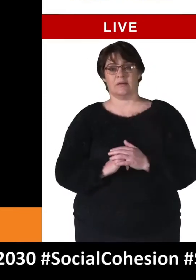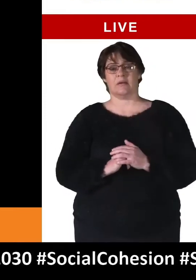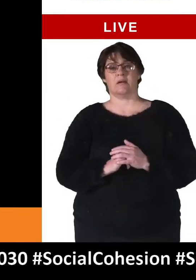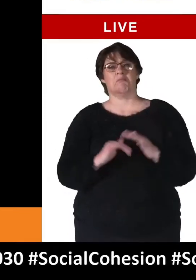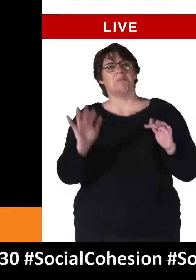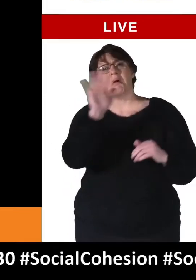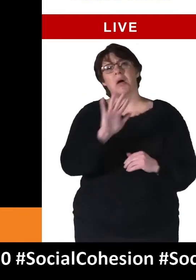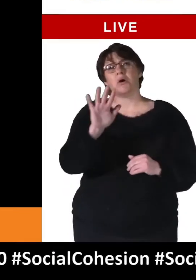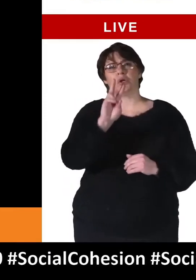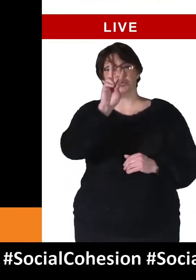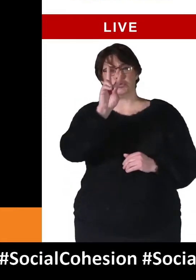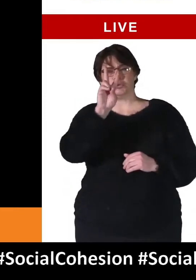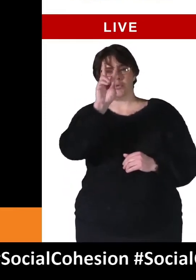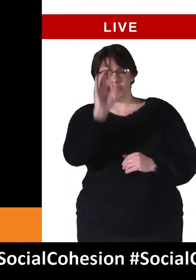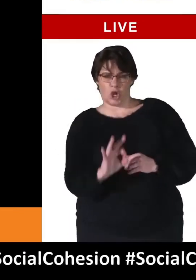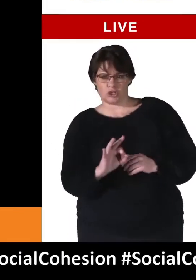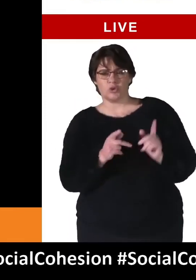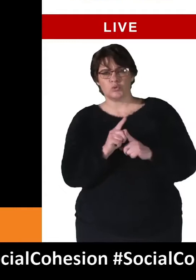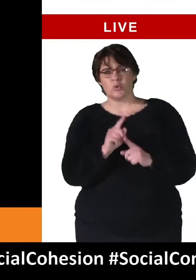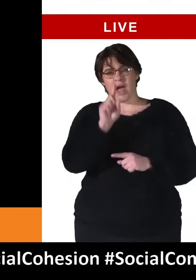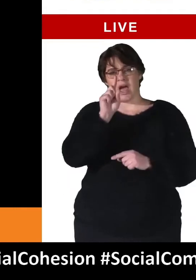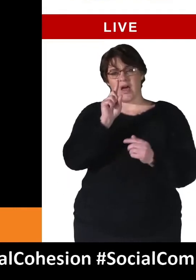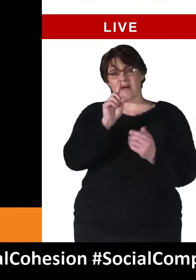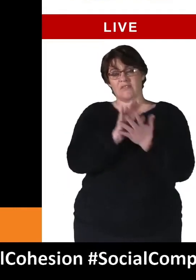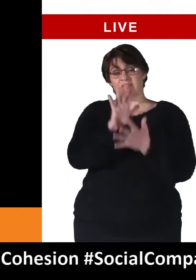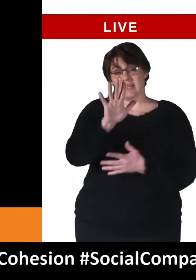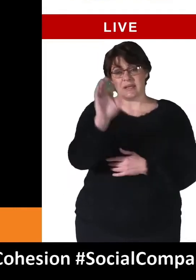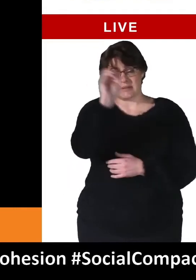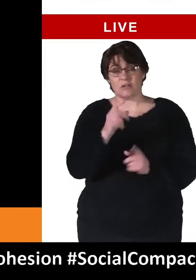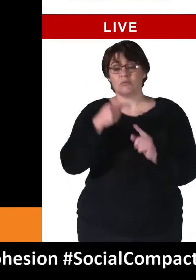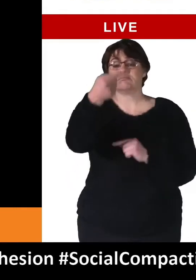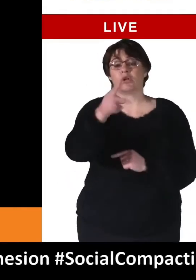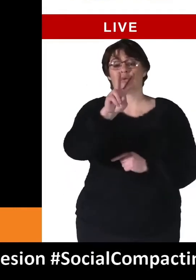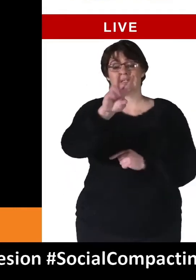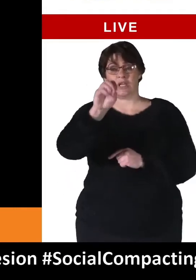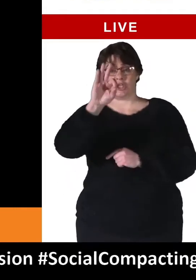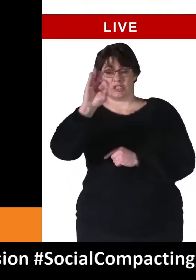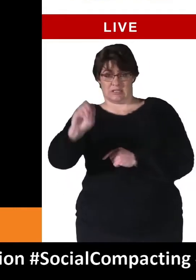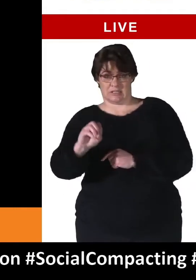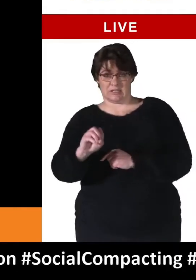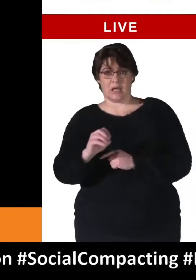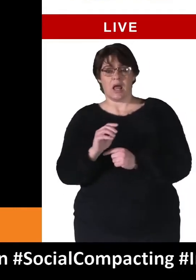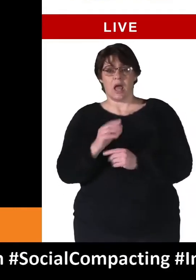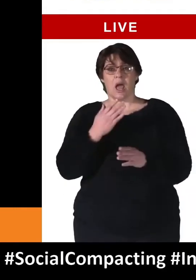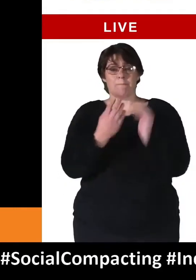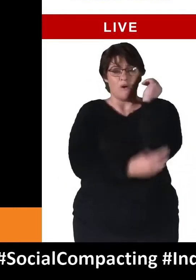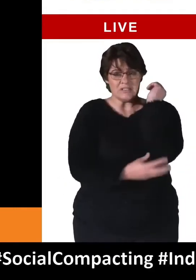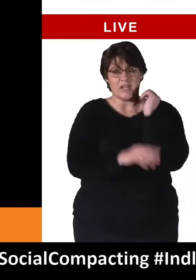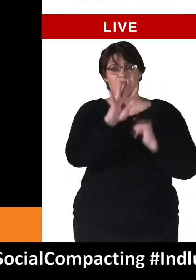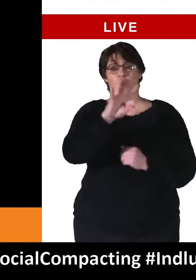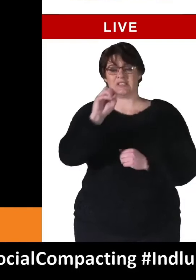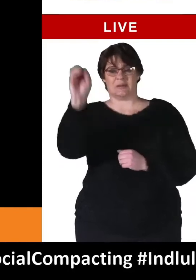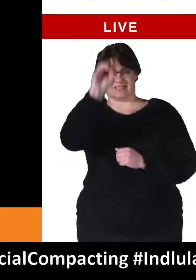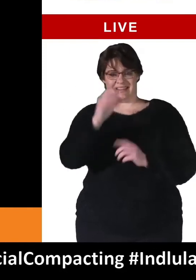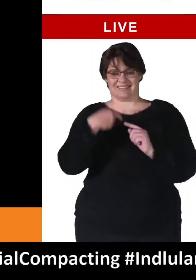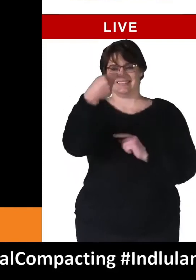rate by 2/3 to 15% by 2030, lowers the poverty rate by 40% to 24%,